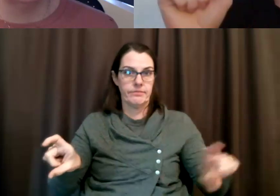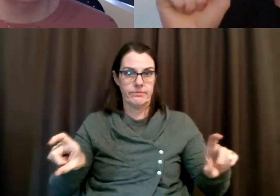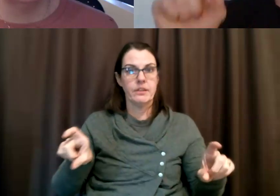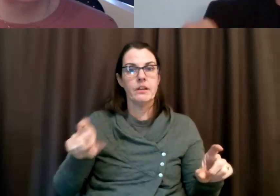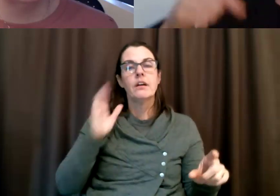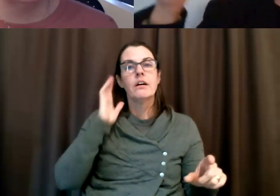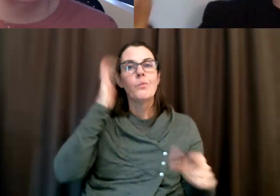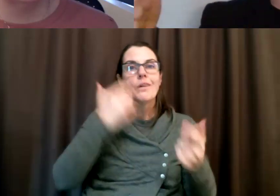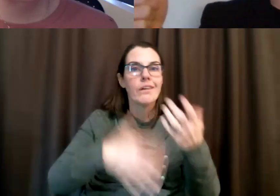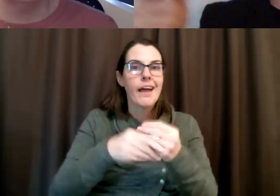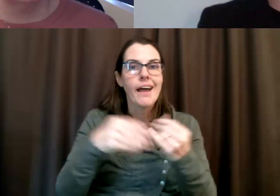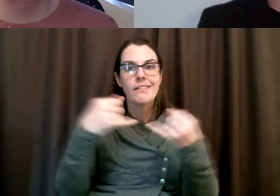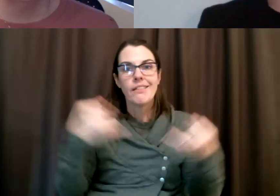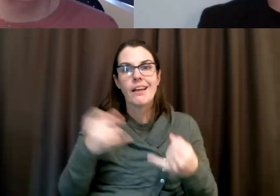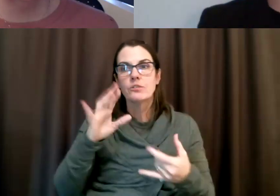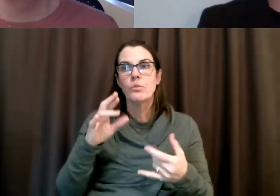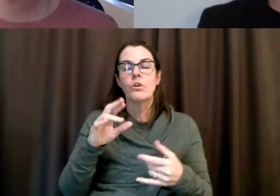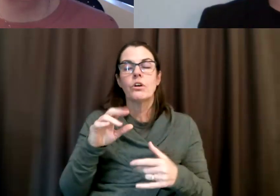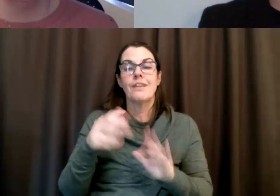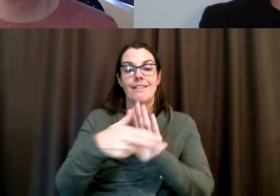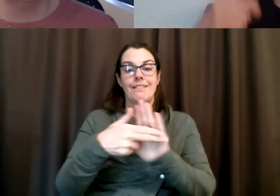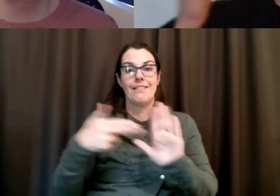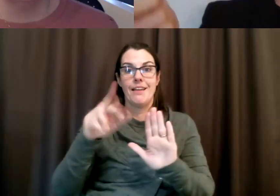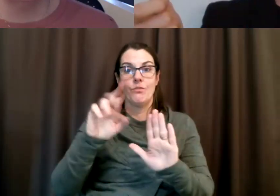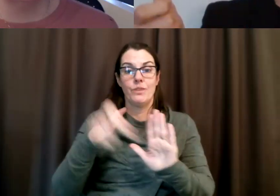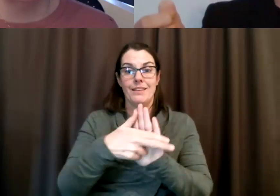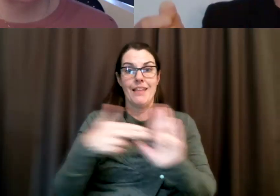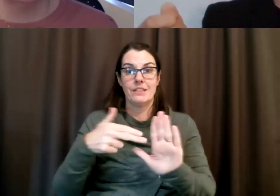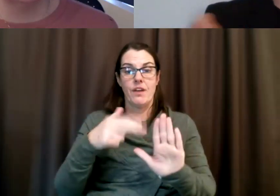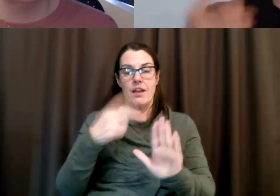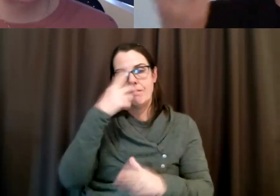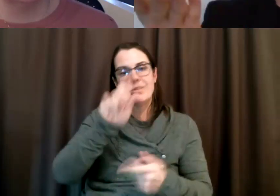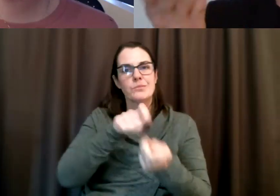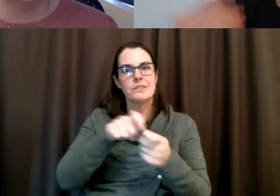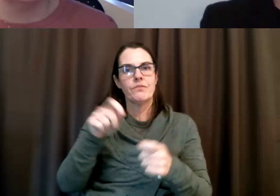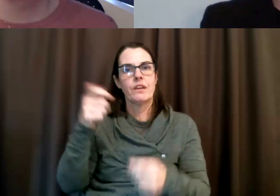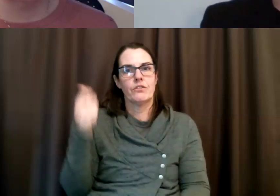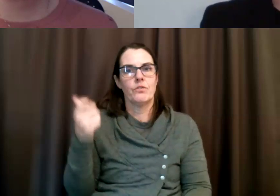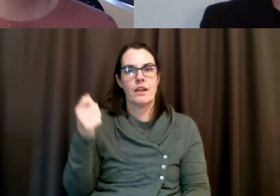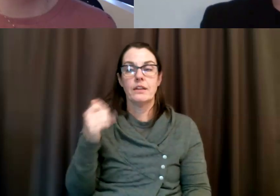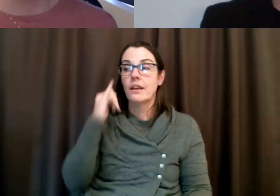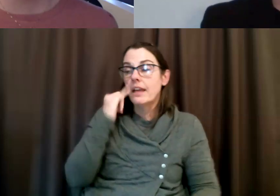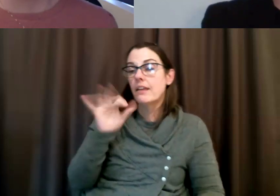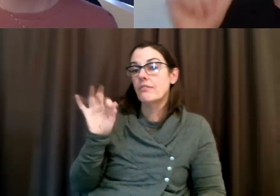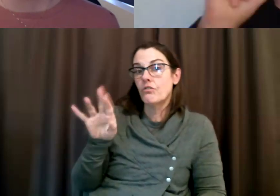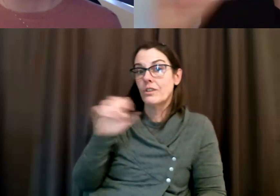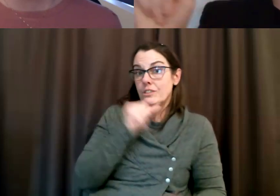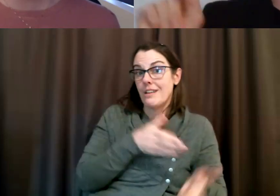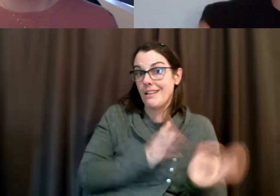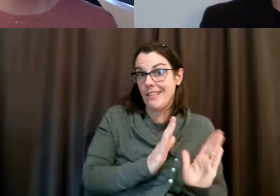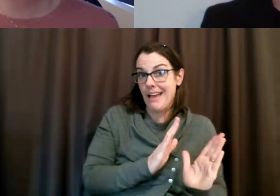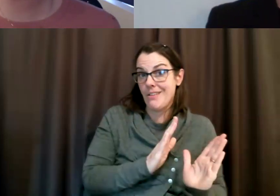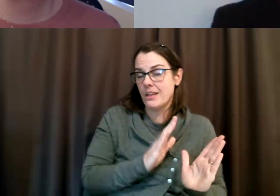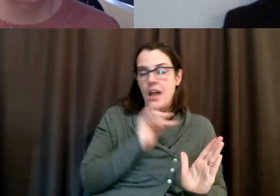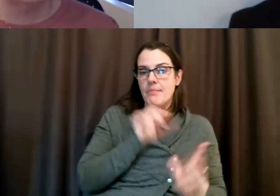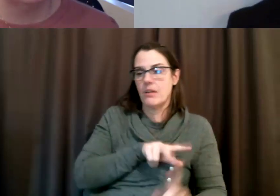some of these lines to that specific grant. Or I'm not going to do that for, let's say, fringe. If fringe isn't allowed, I'm not going